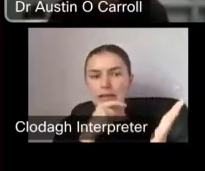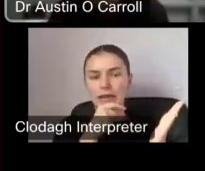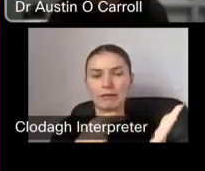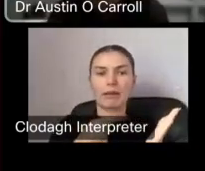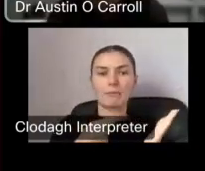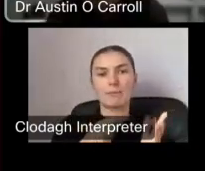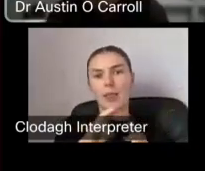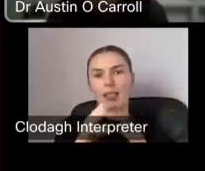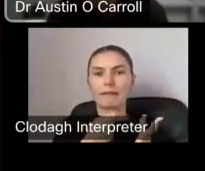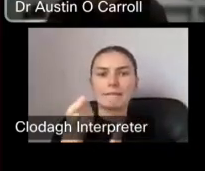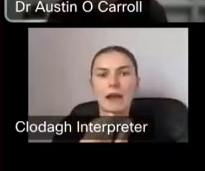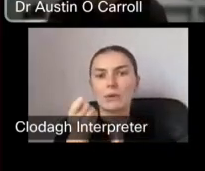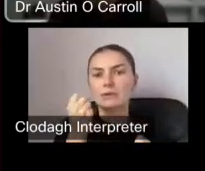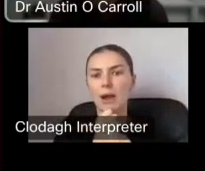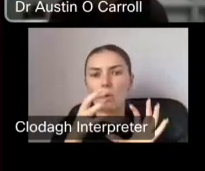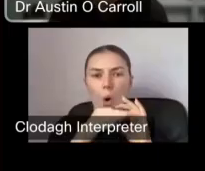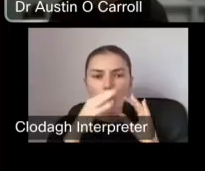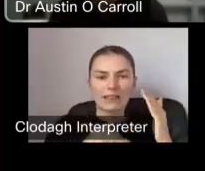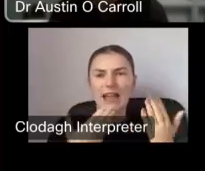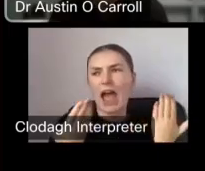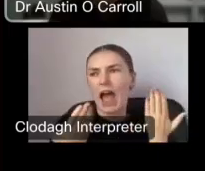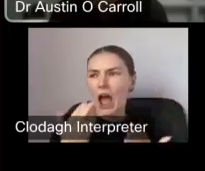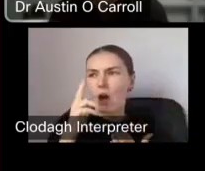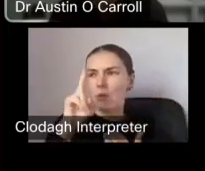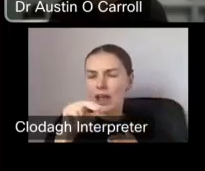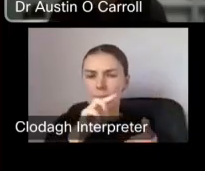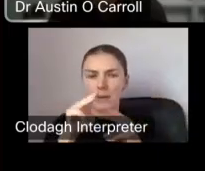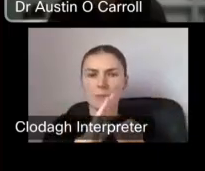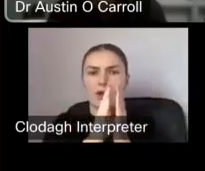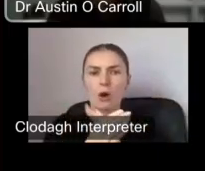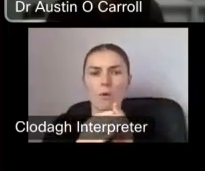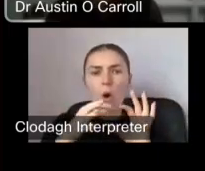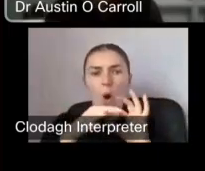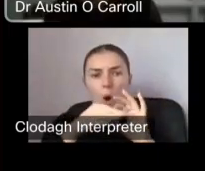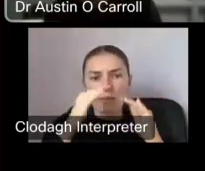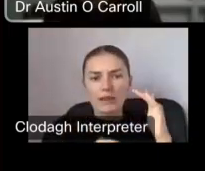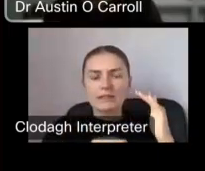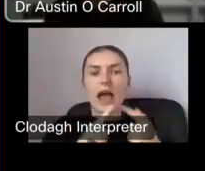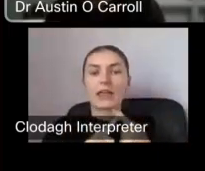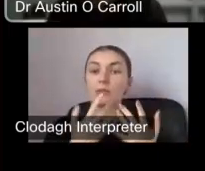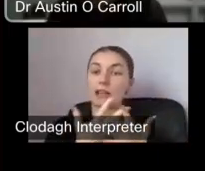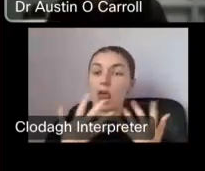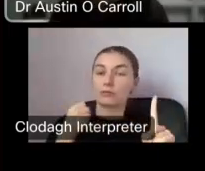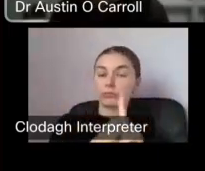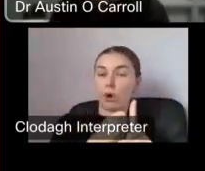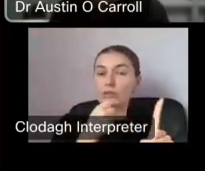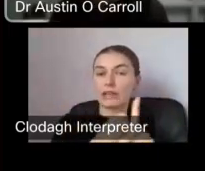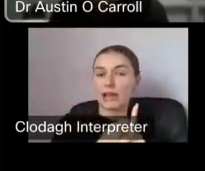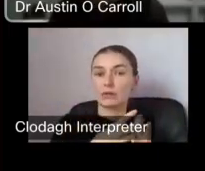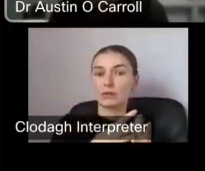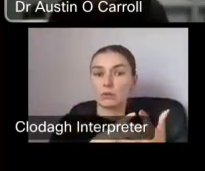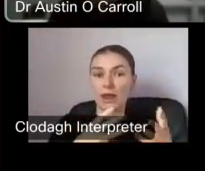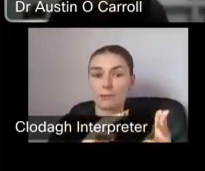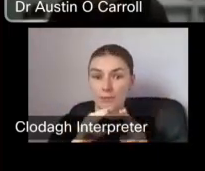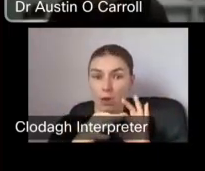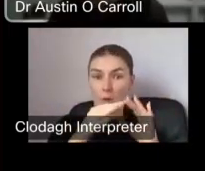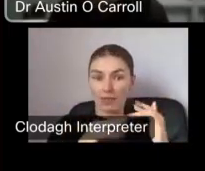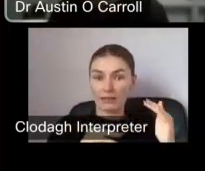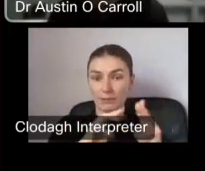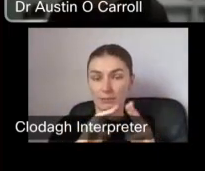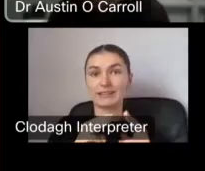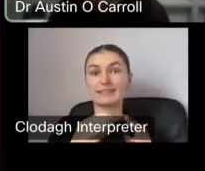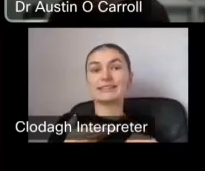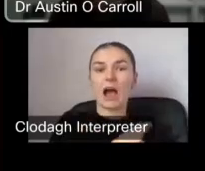be homeless. And I remember there was a lot of protests about people when homeless people die. They tend not to be sympathetic towards drug